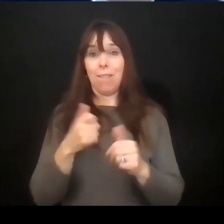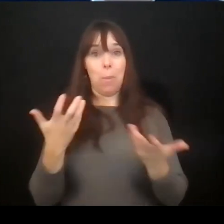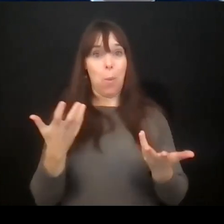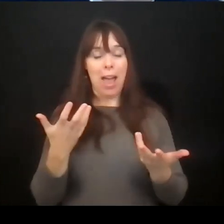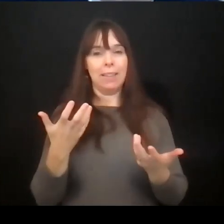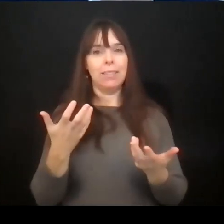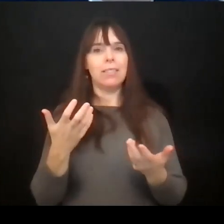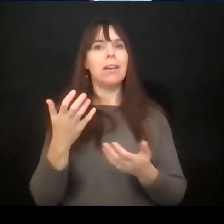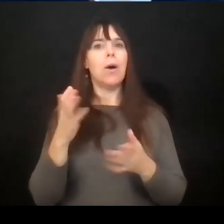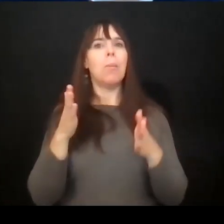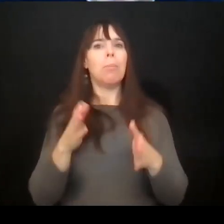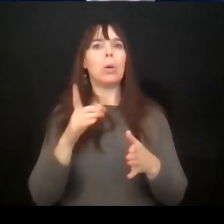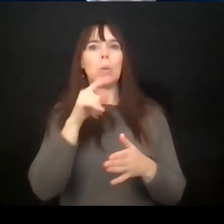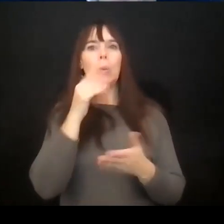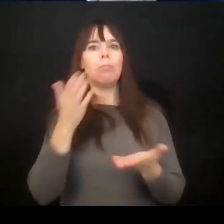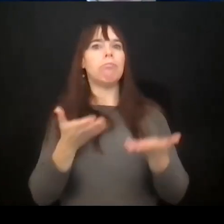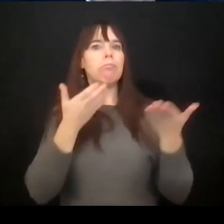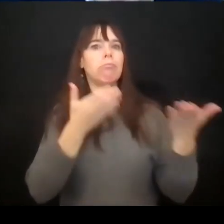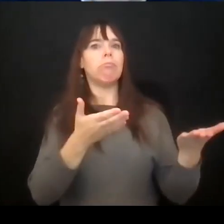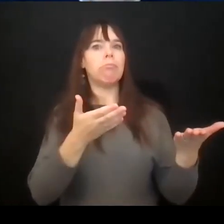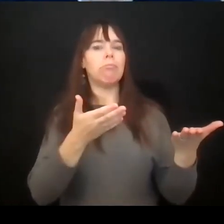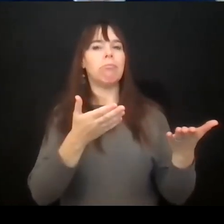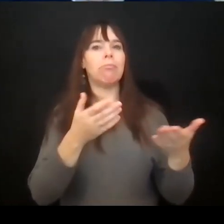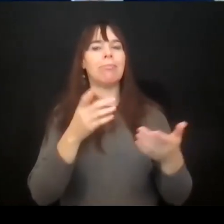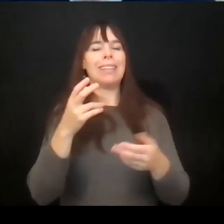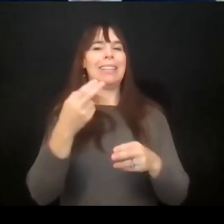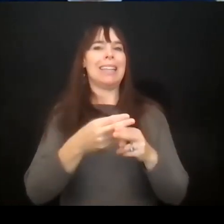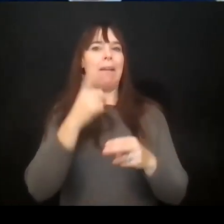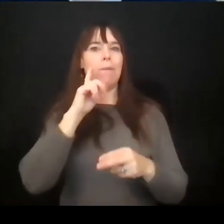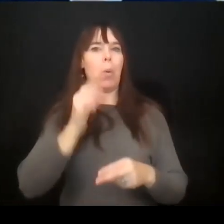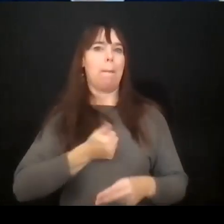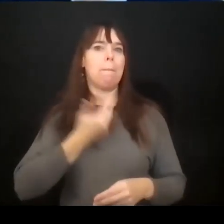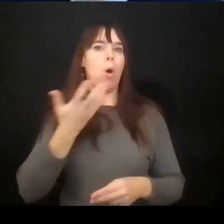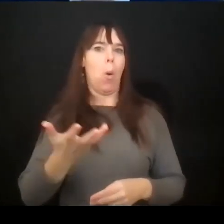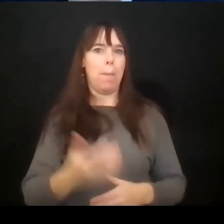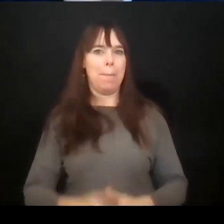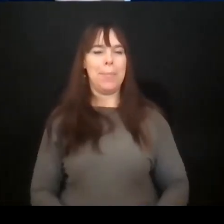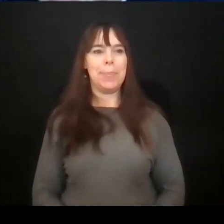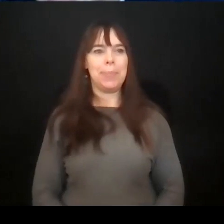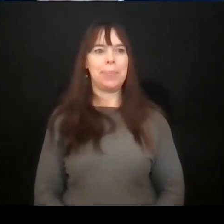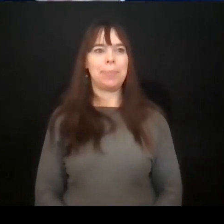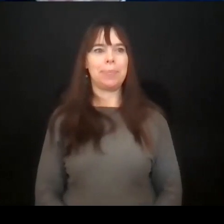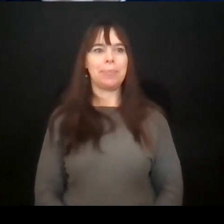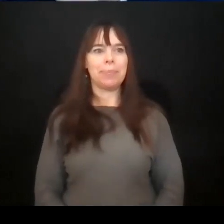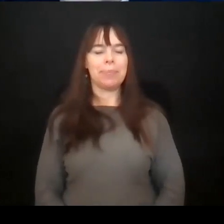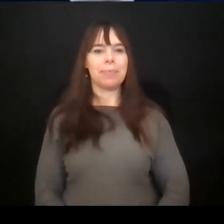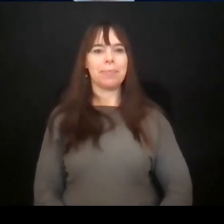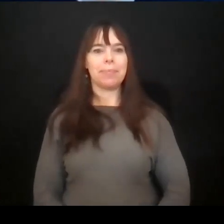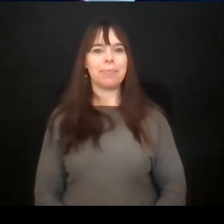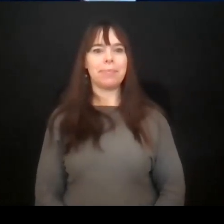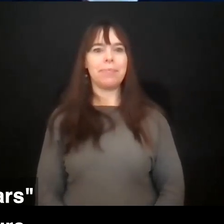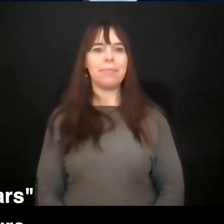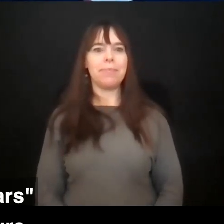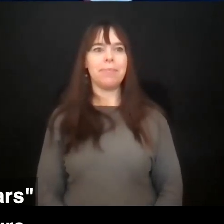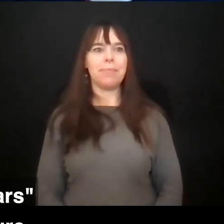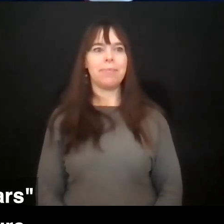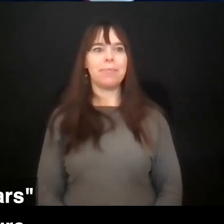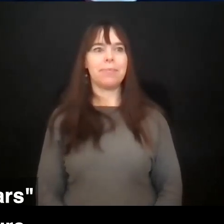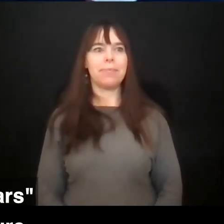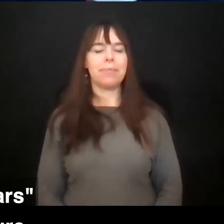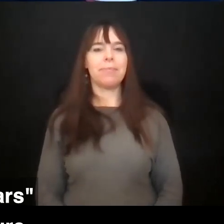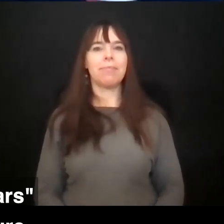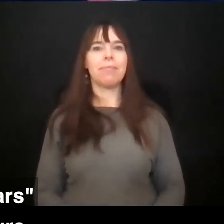from somebody who suggested the title of the poem. New slide shows a sculpture, 2005. Blood, Sweat,